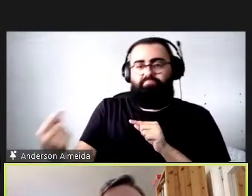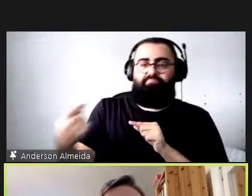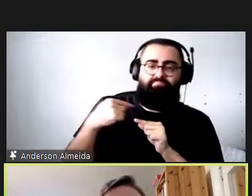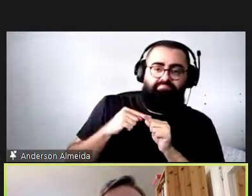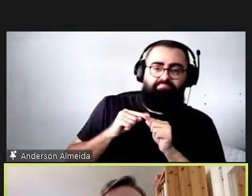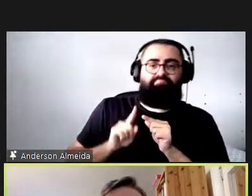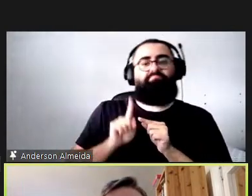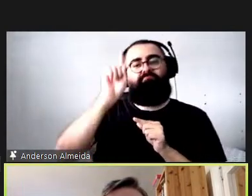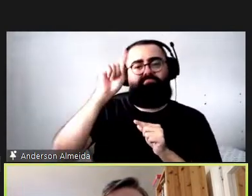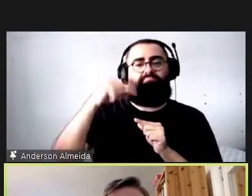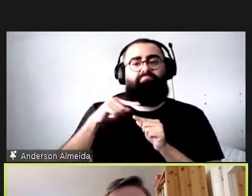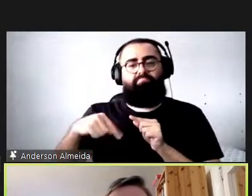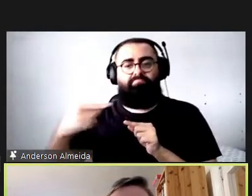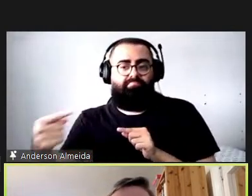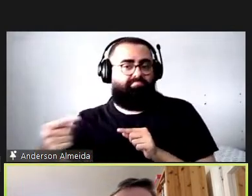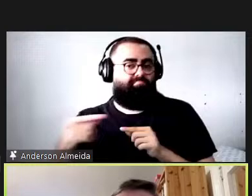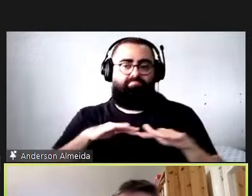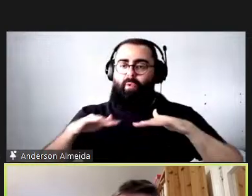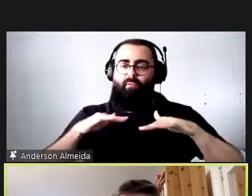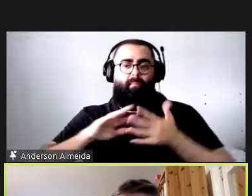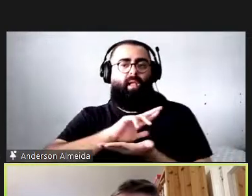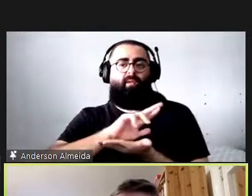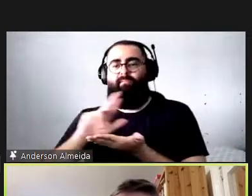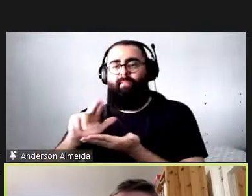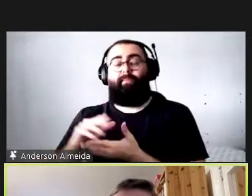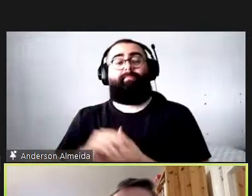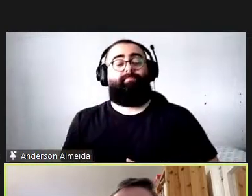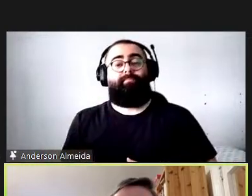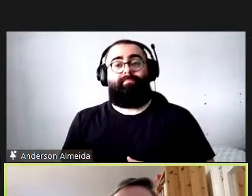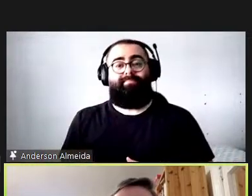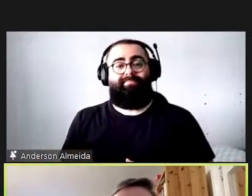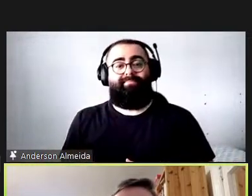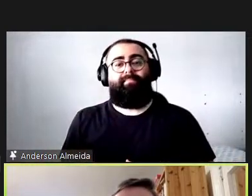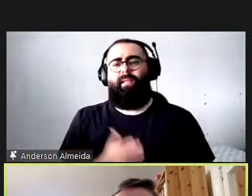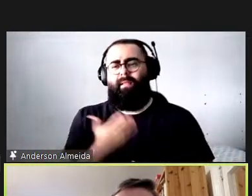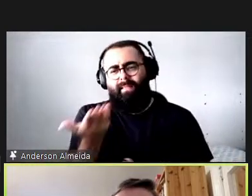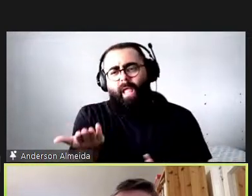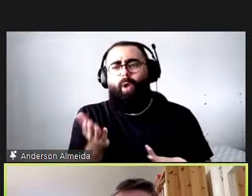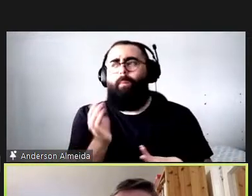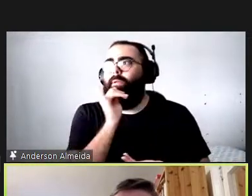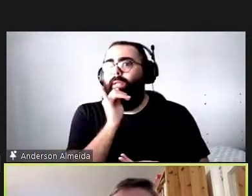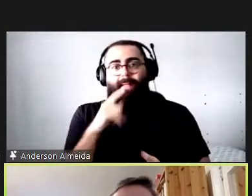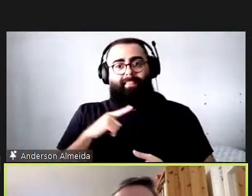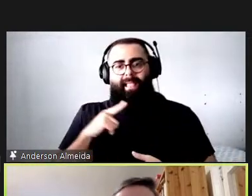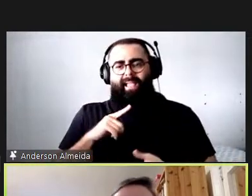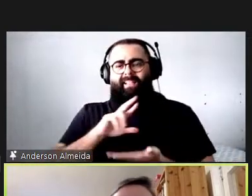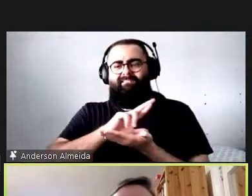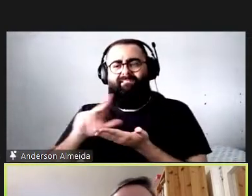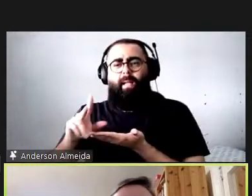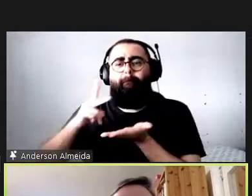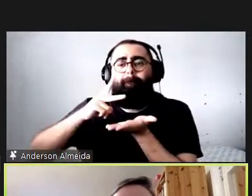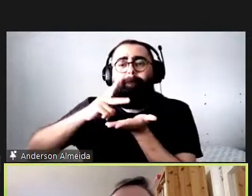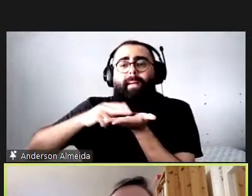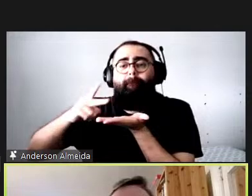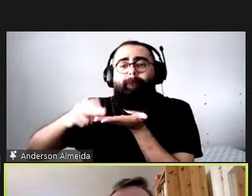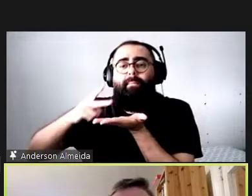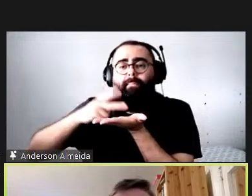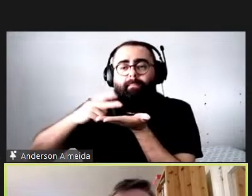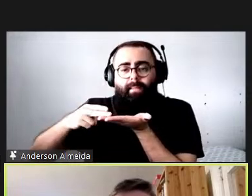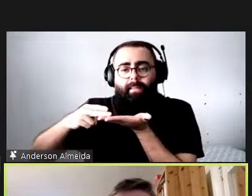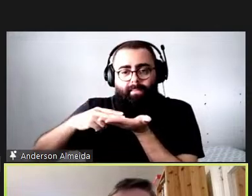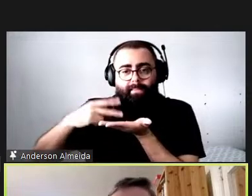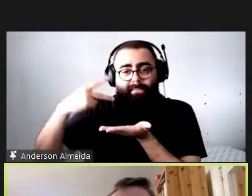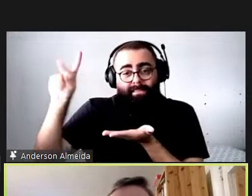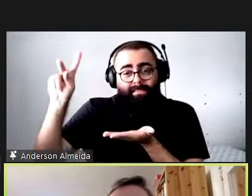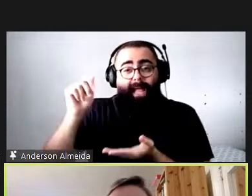So we can come up with minimal pairs for different signs in, we can come up with minimal pairs